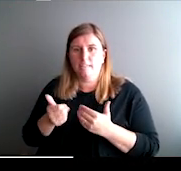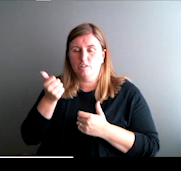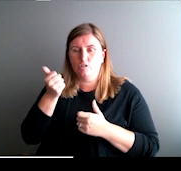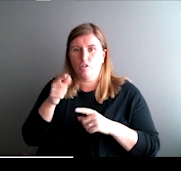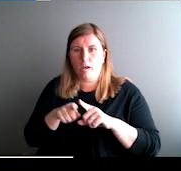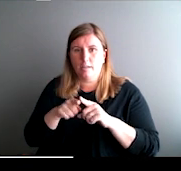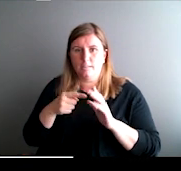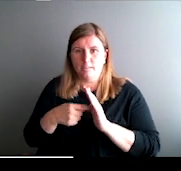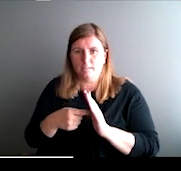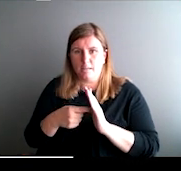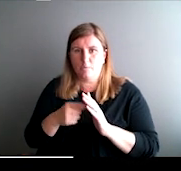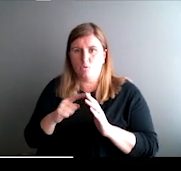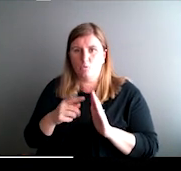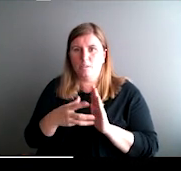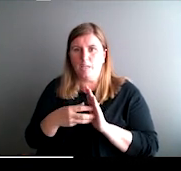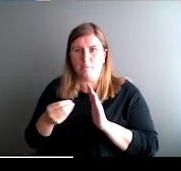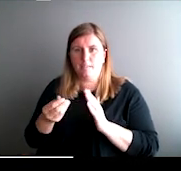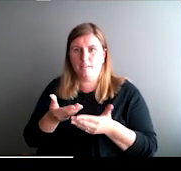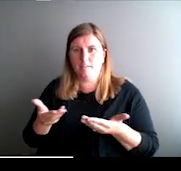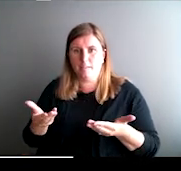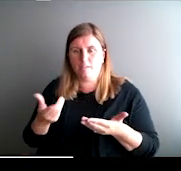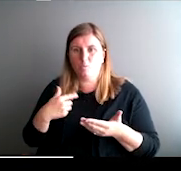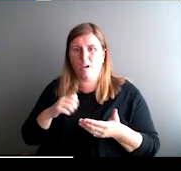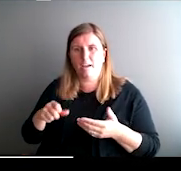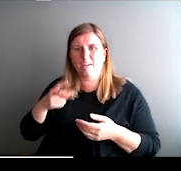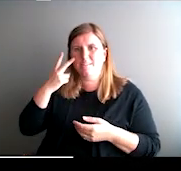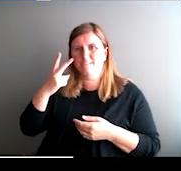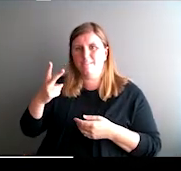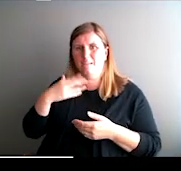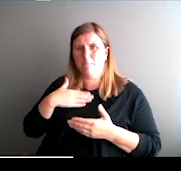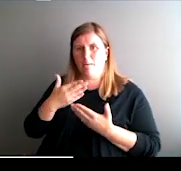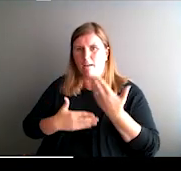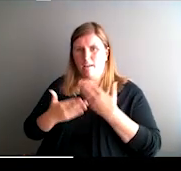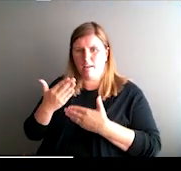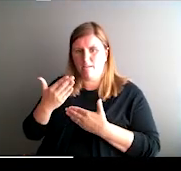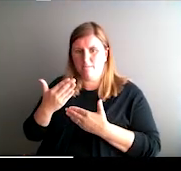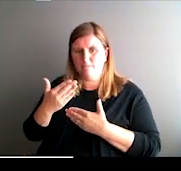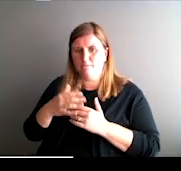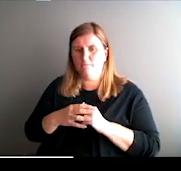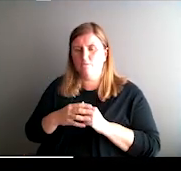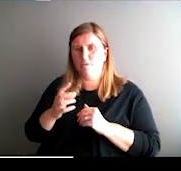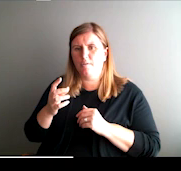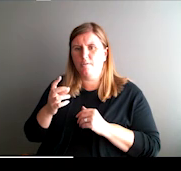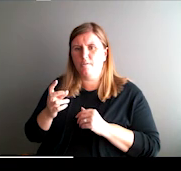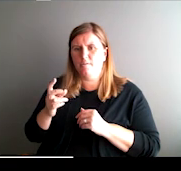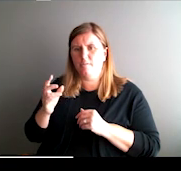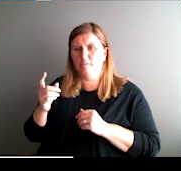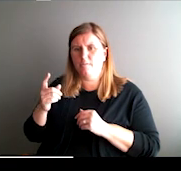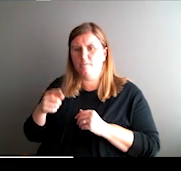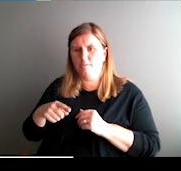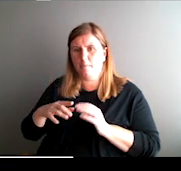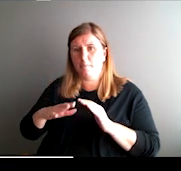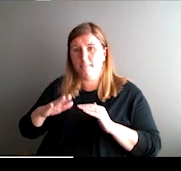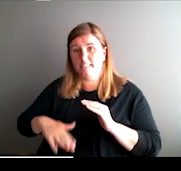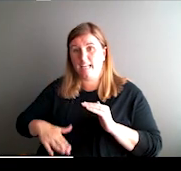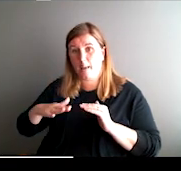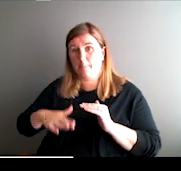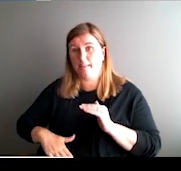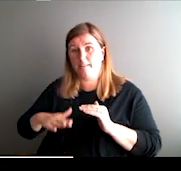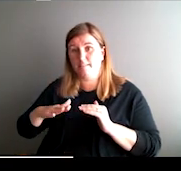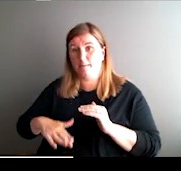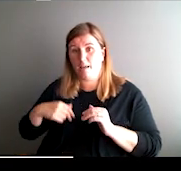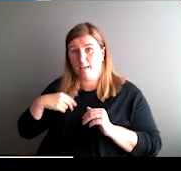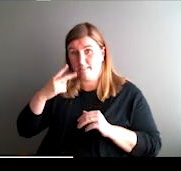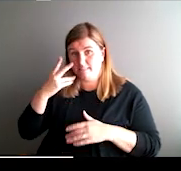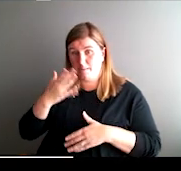an example, to imitate things where I can see my hand. So imitating something like this, where I'm tapping the table and I can